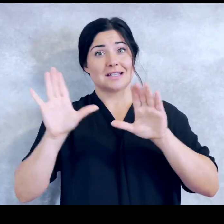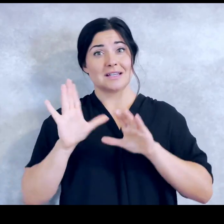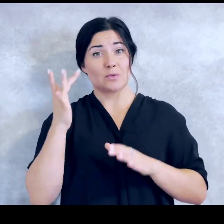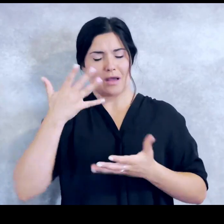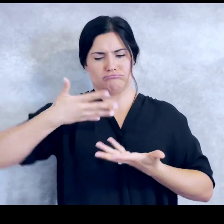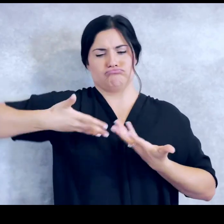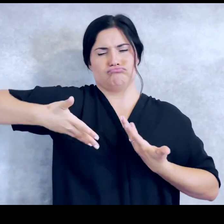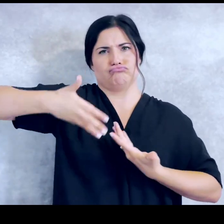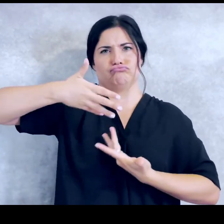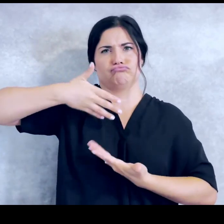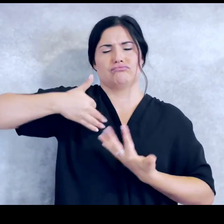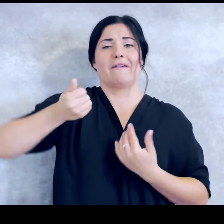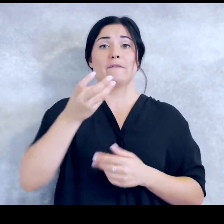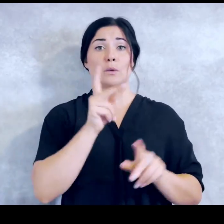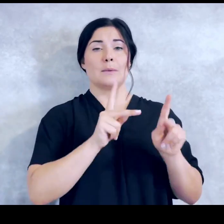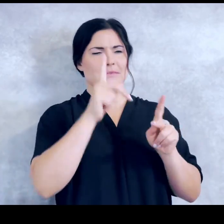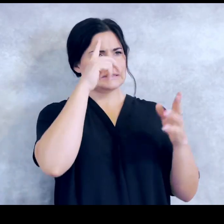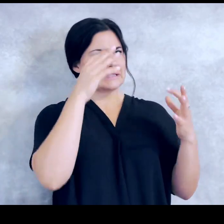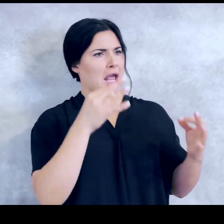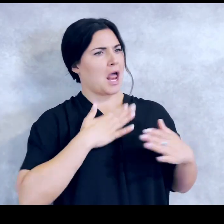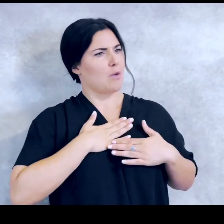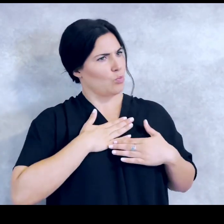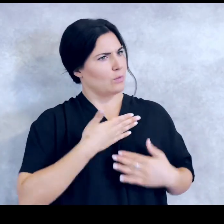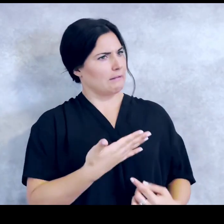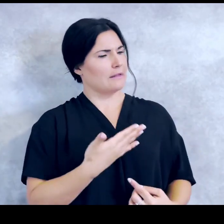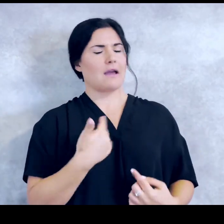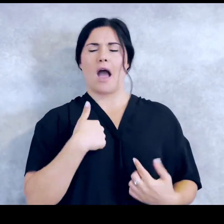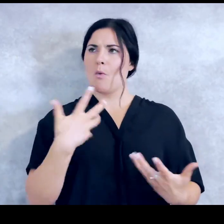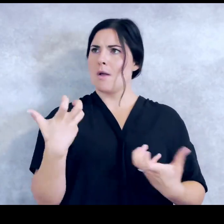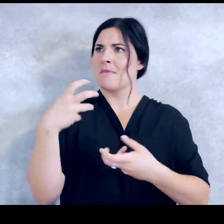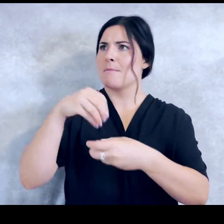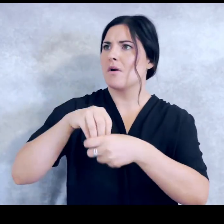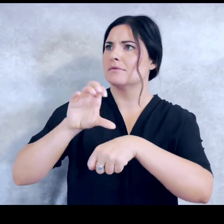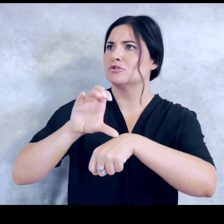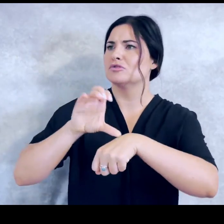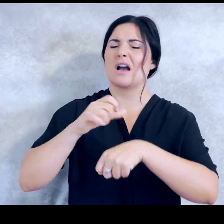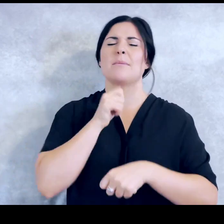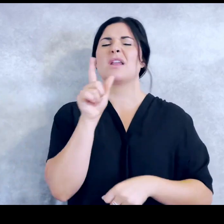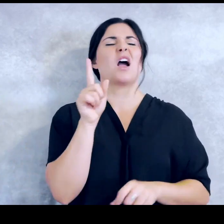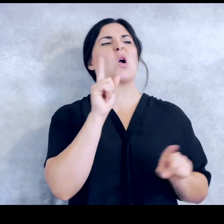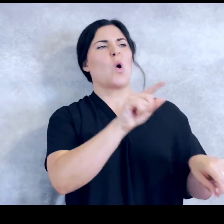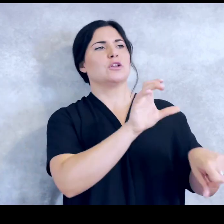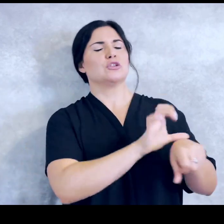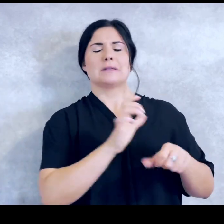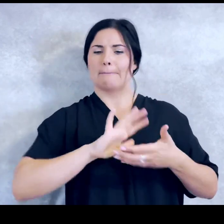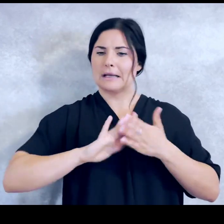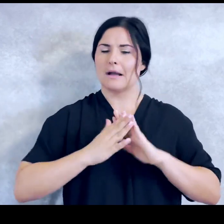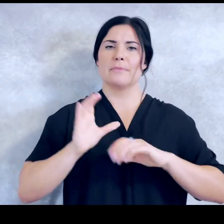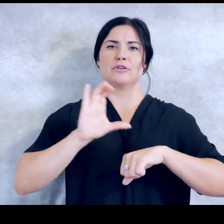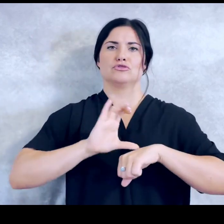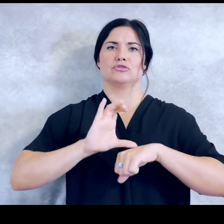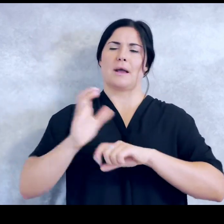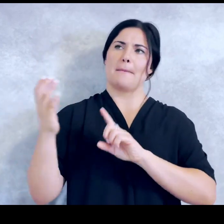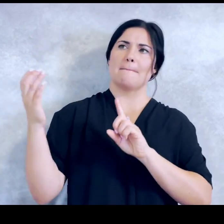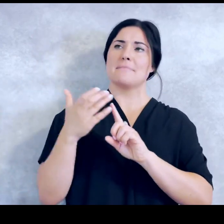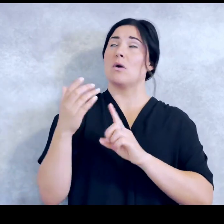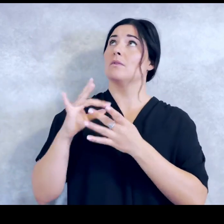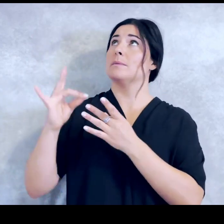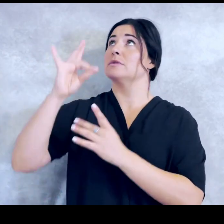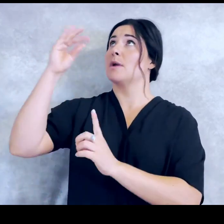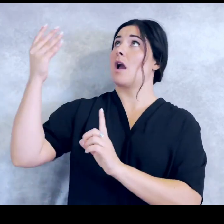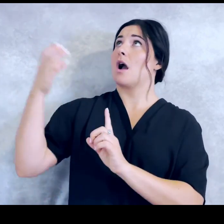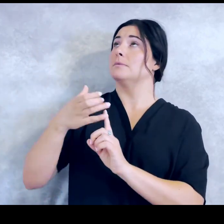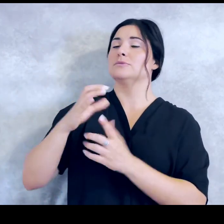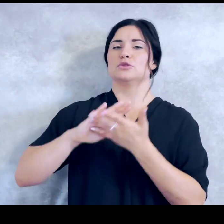we're together. Because a few people said, I'm going to do it. I'm going to go. I'm going to be a part of it. I'm not doing church. I'm being church.